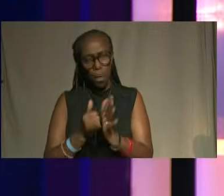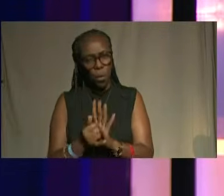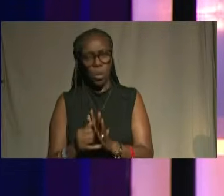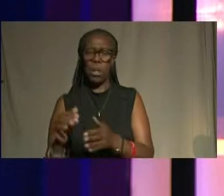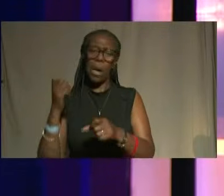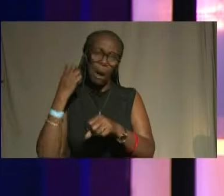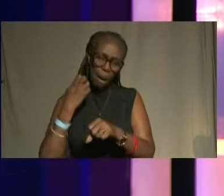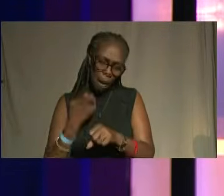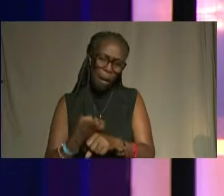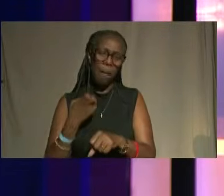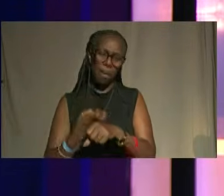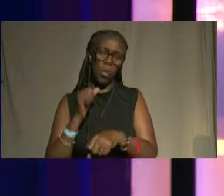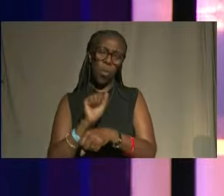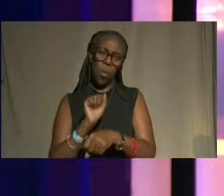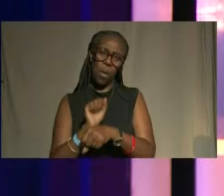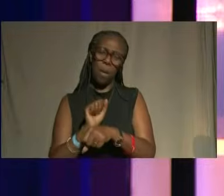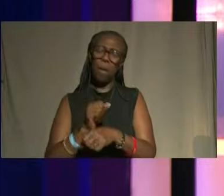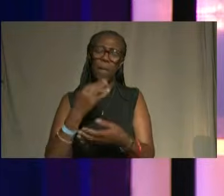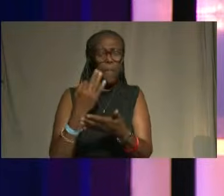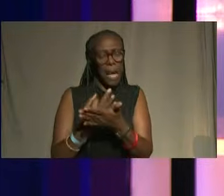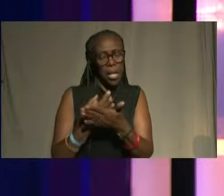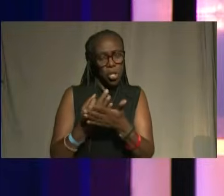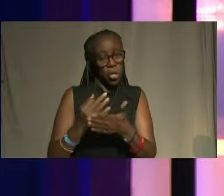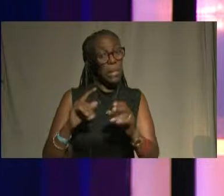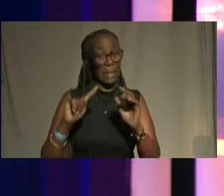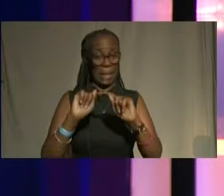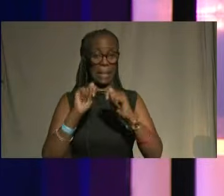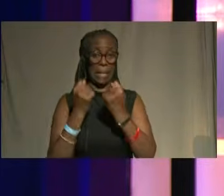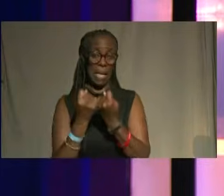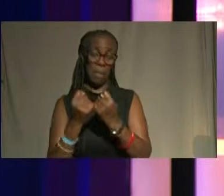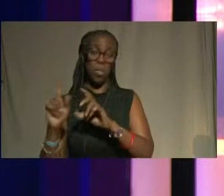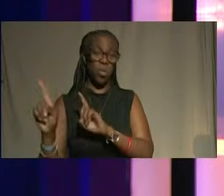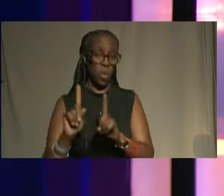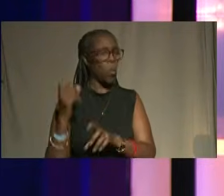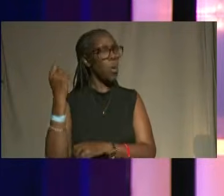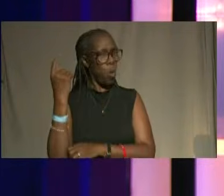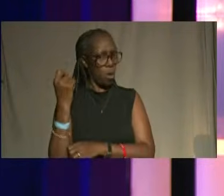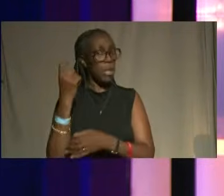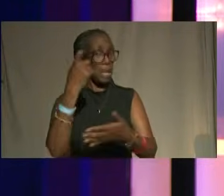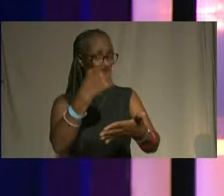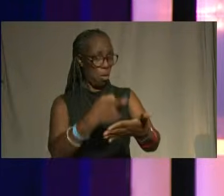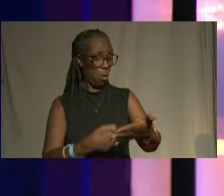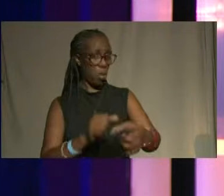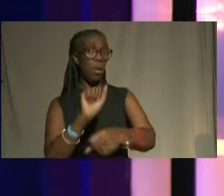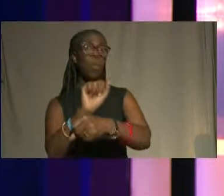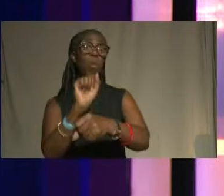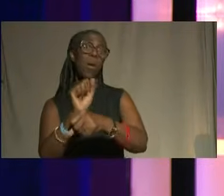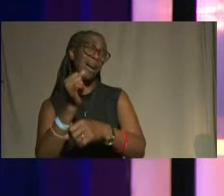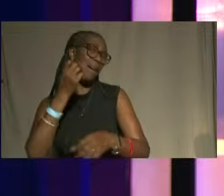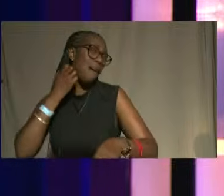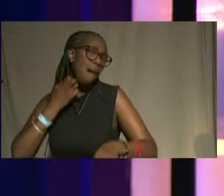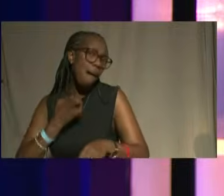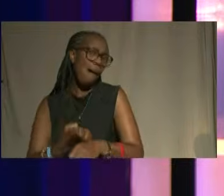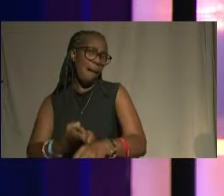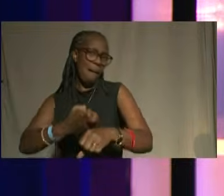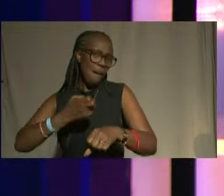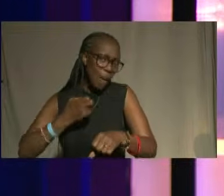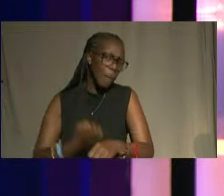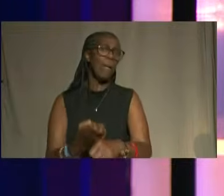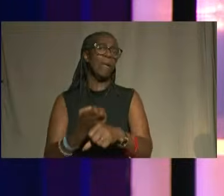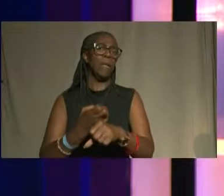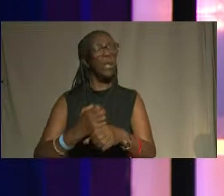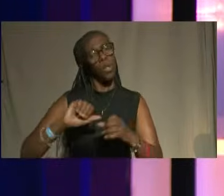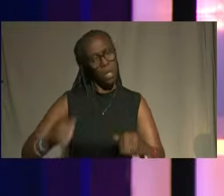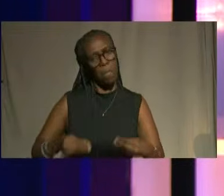and the Ministry of Finance team. We understand the costs, and we're working hard, including in providing more books